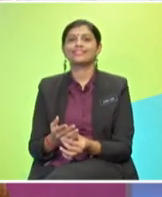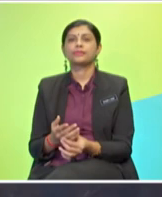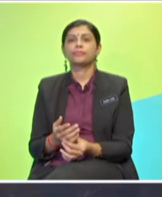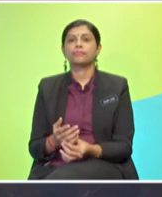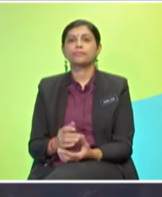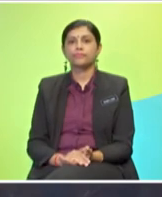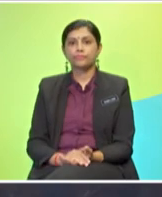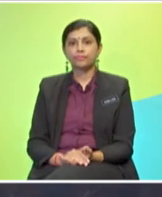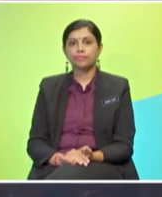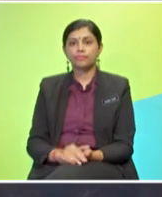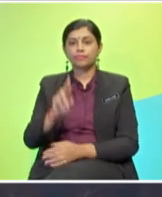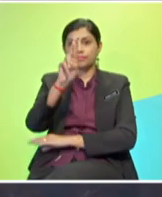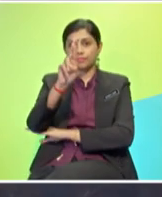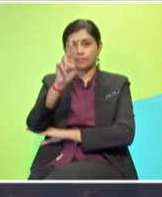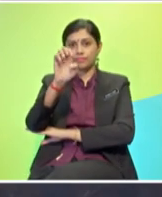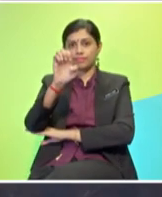spell reading.